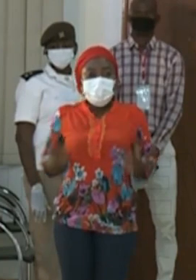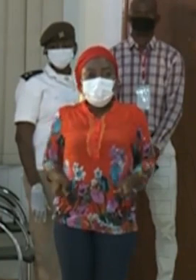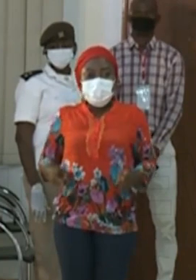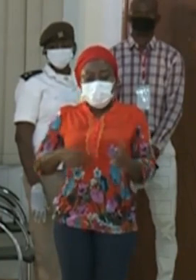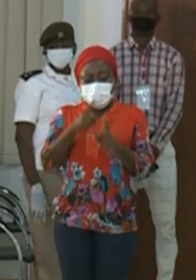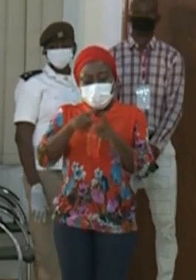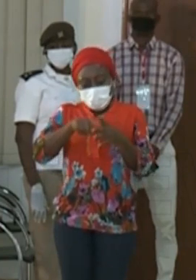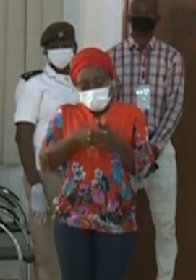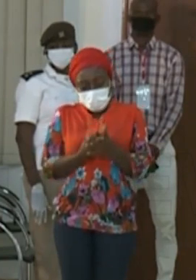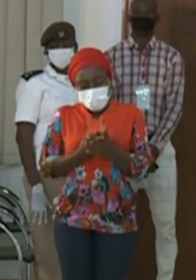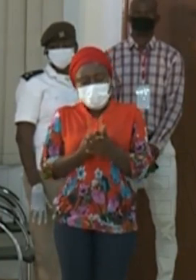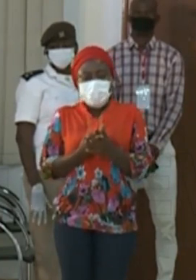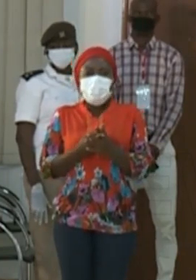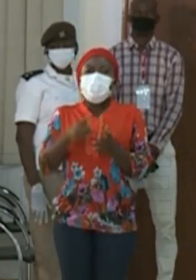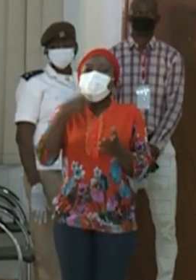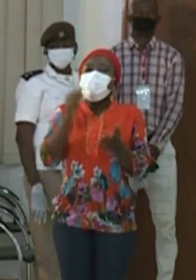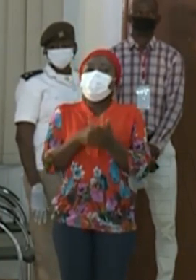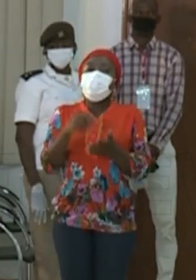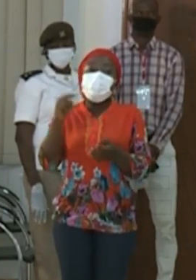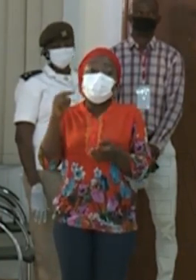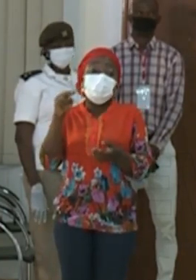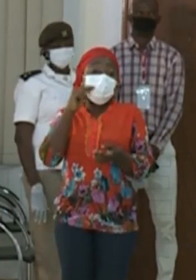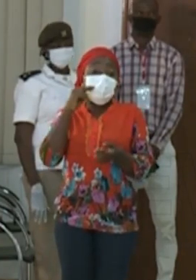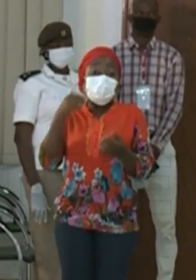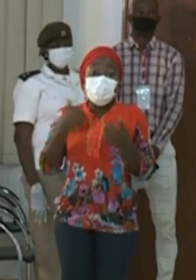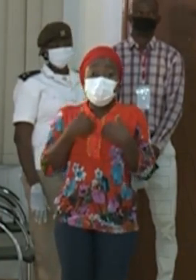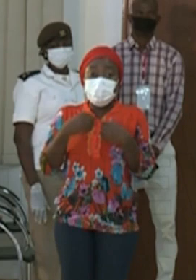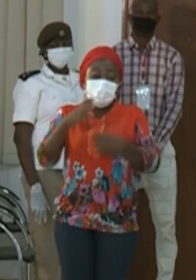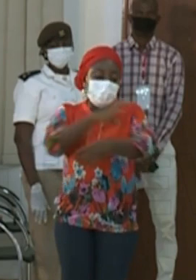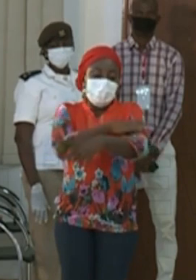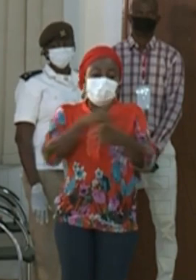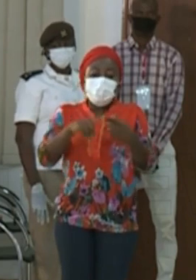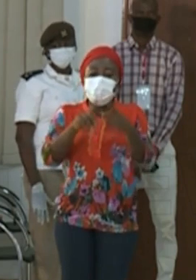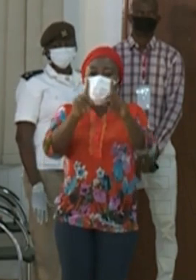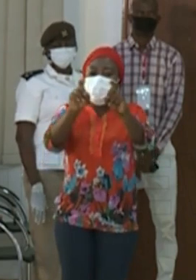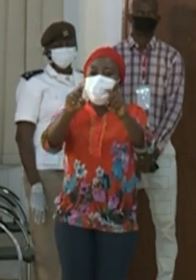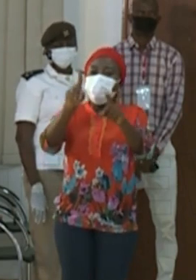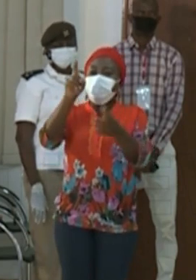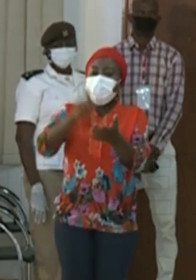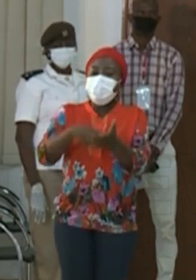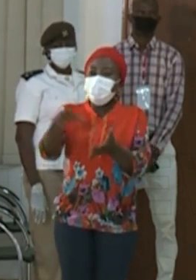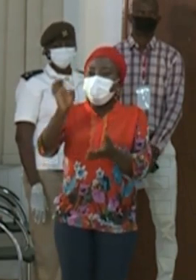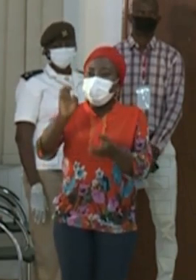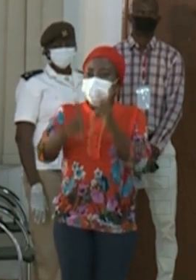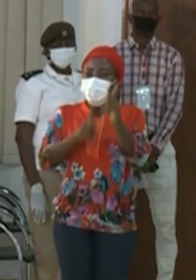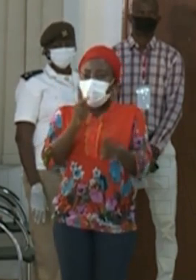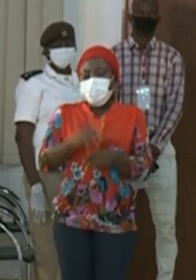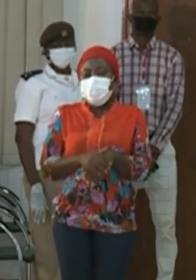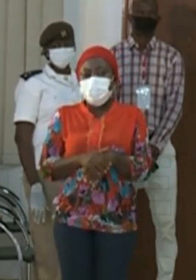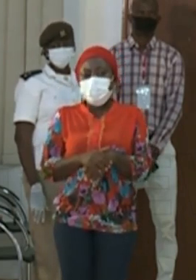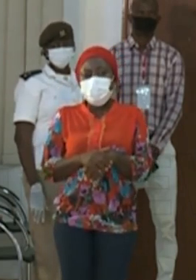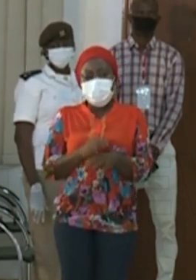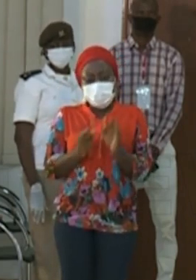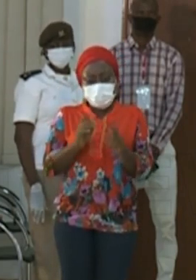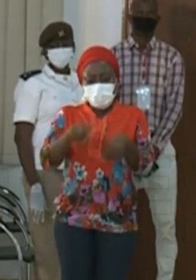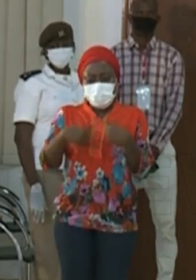you said Nigeria now has the capacity to test about 1,500 persons. And if we were to go by